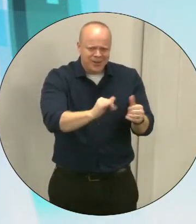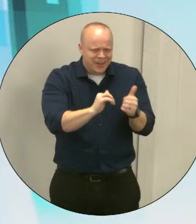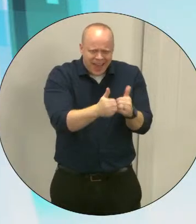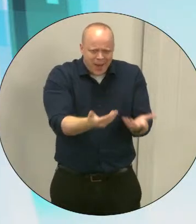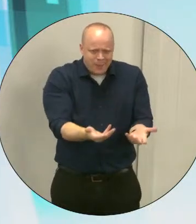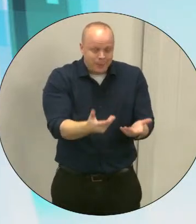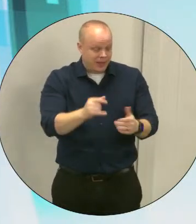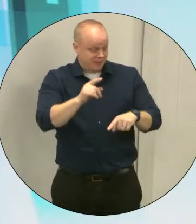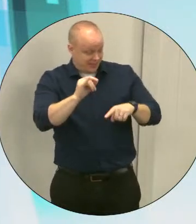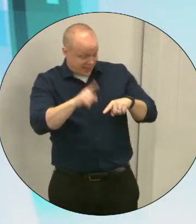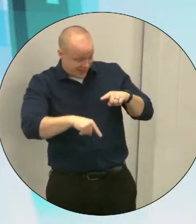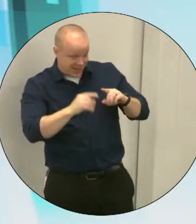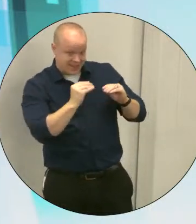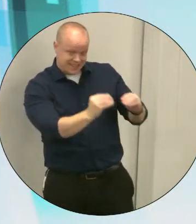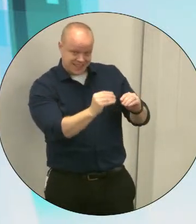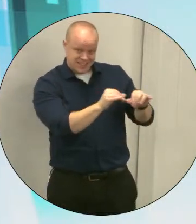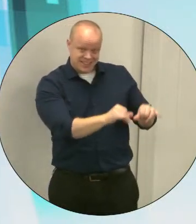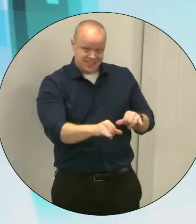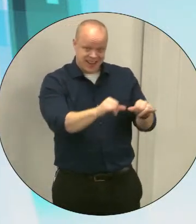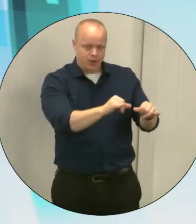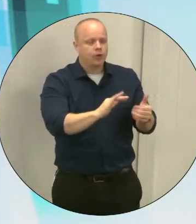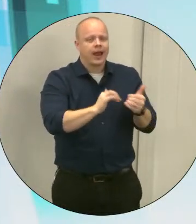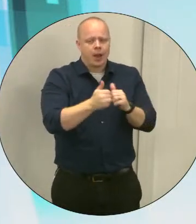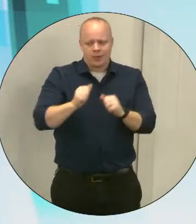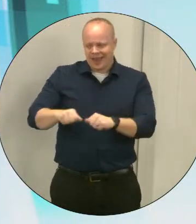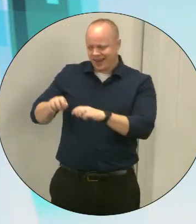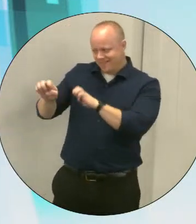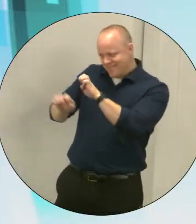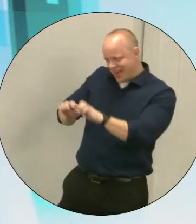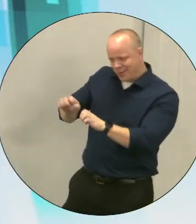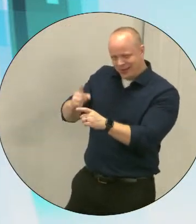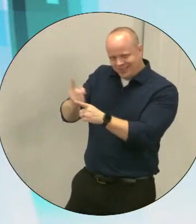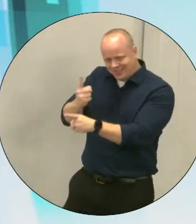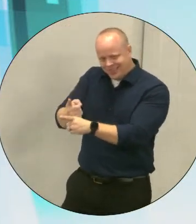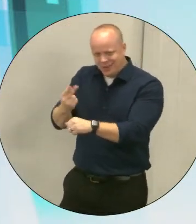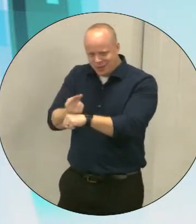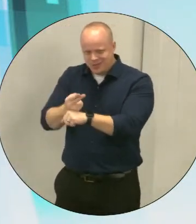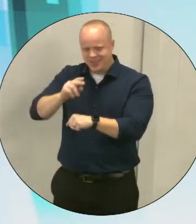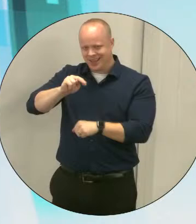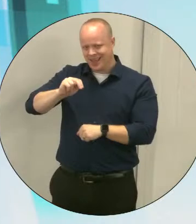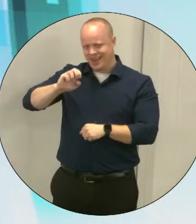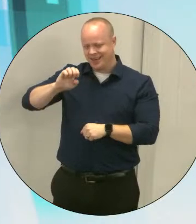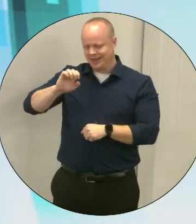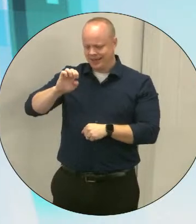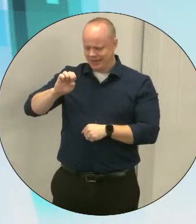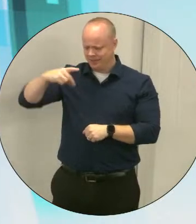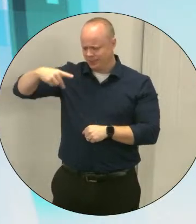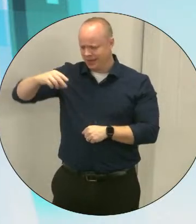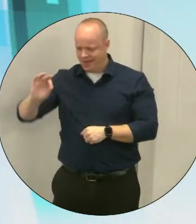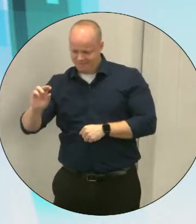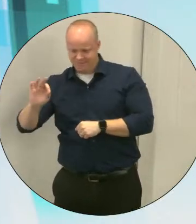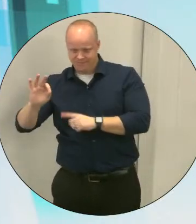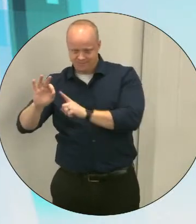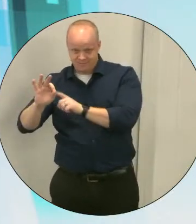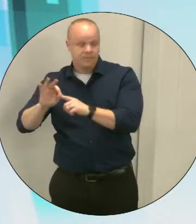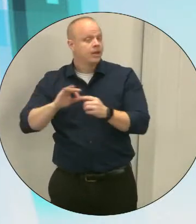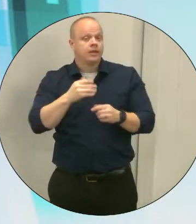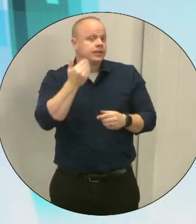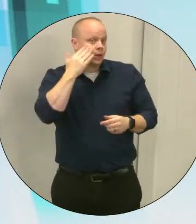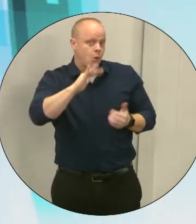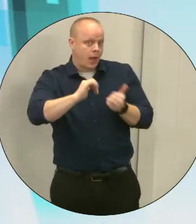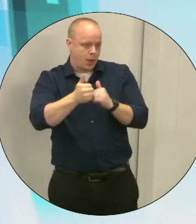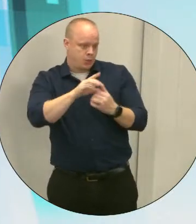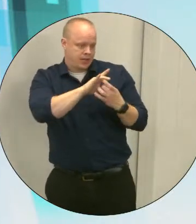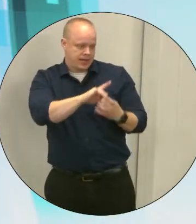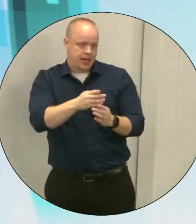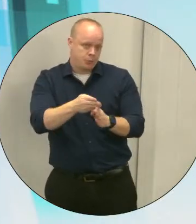are not teaching the standards, how can they be evaluated effectively using the NEPF? They would not know how to connect prior learning or